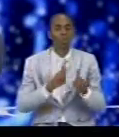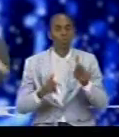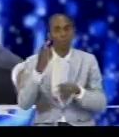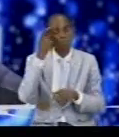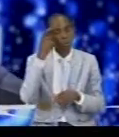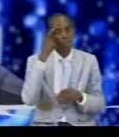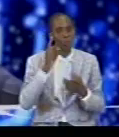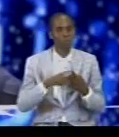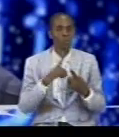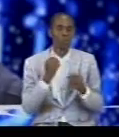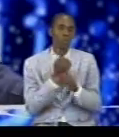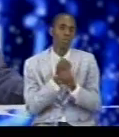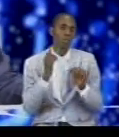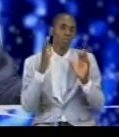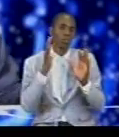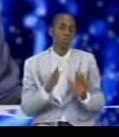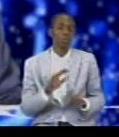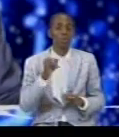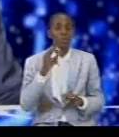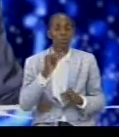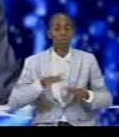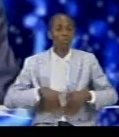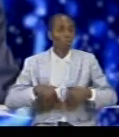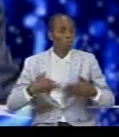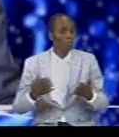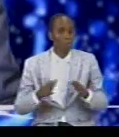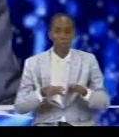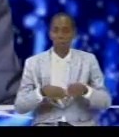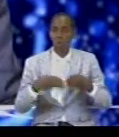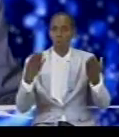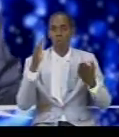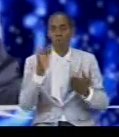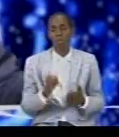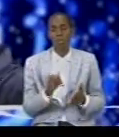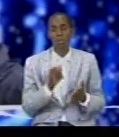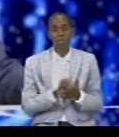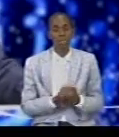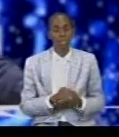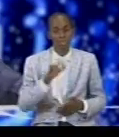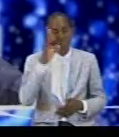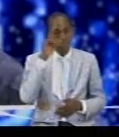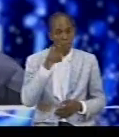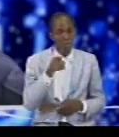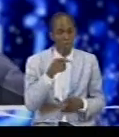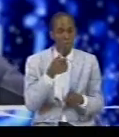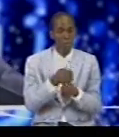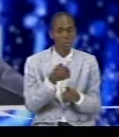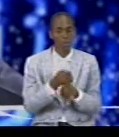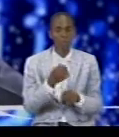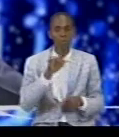confessed clearly that he was not the Christ. He was not the Christ. So